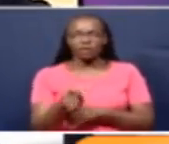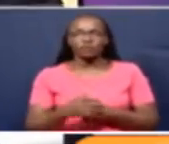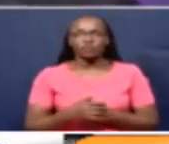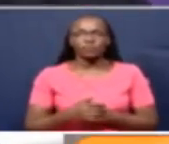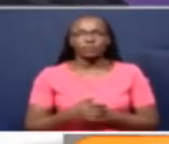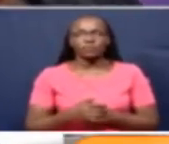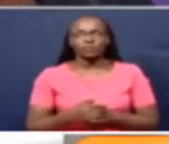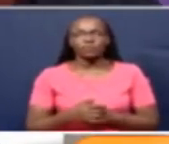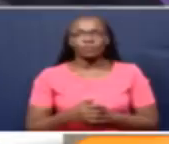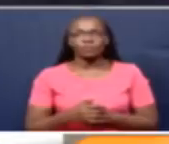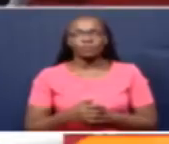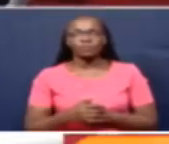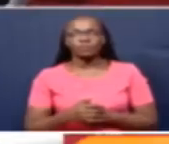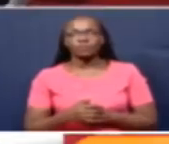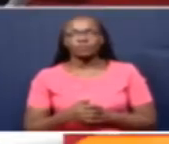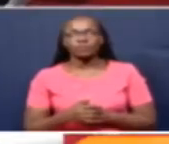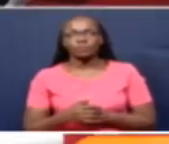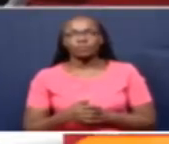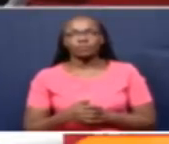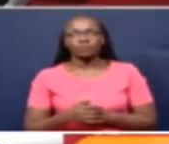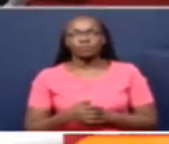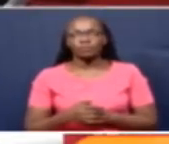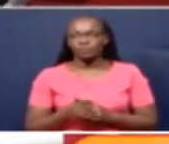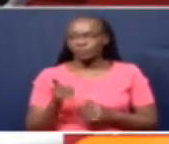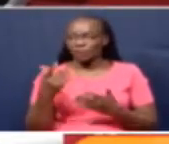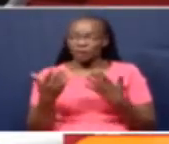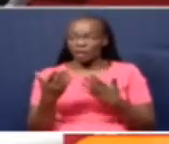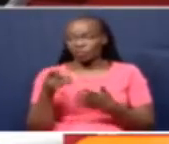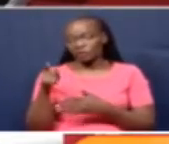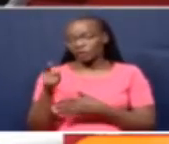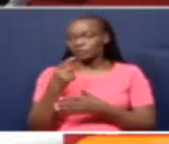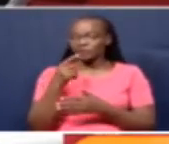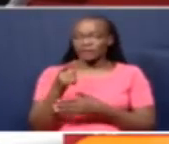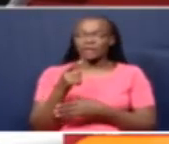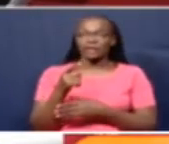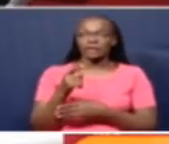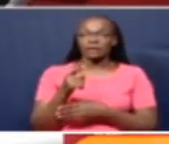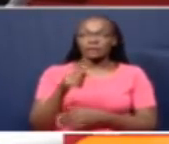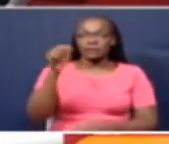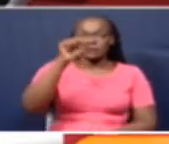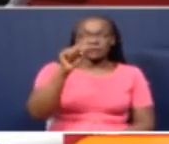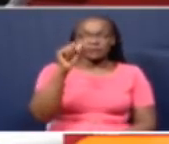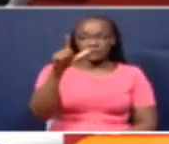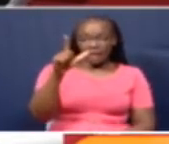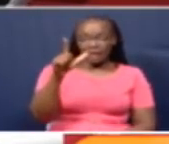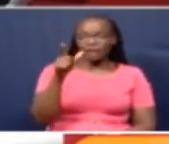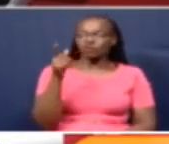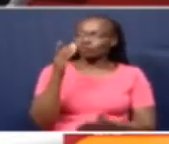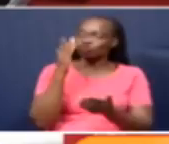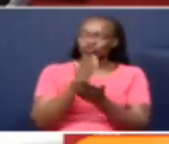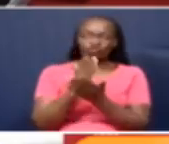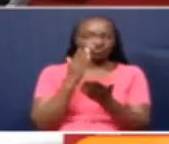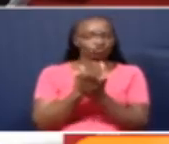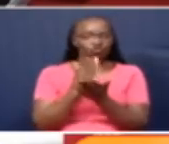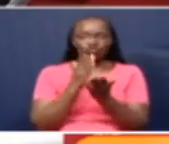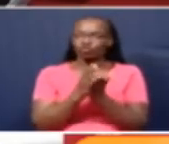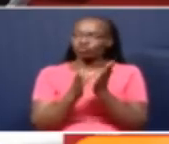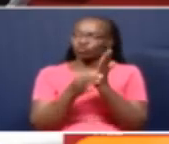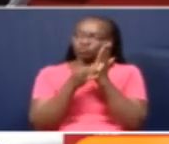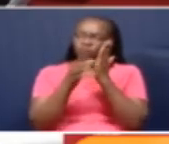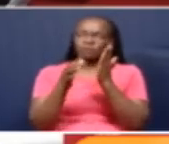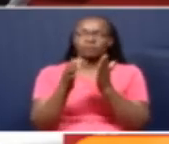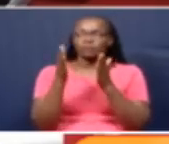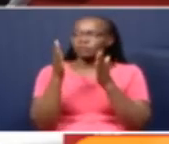to work. I love him. I love him. He says Sal Davis is a true legend. Thank you. Legend. Thank you, Najib